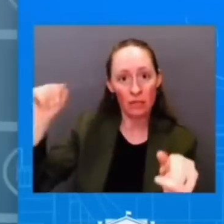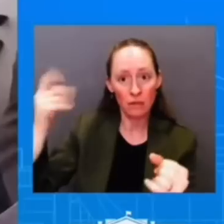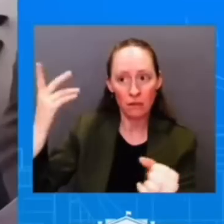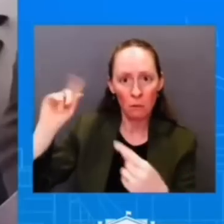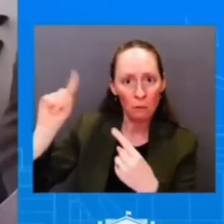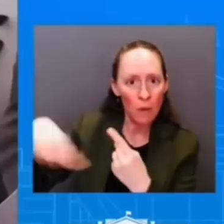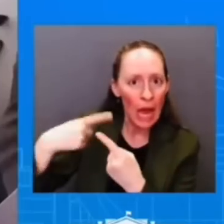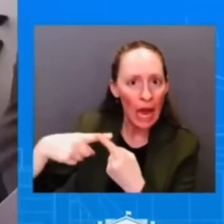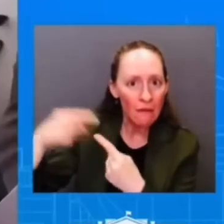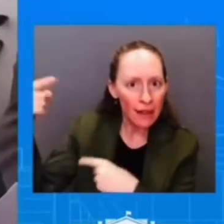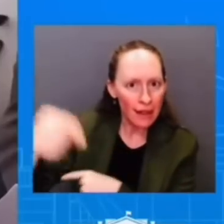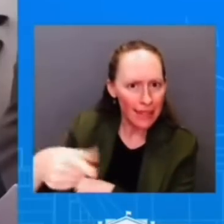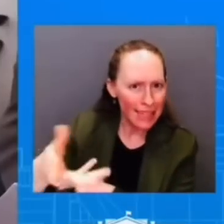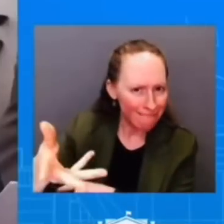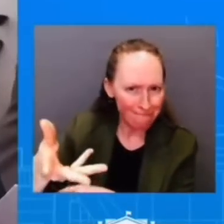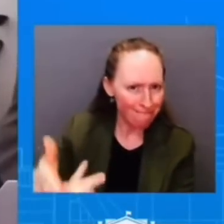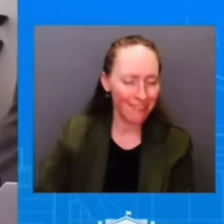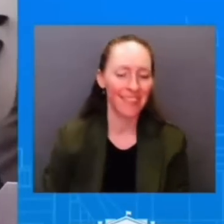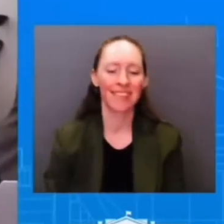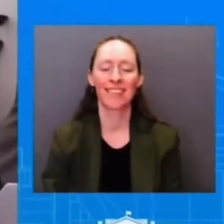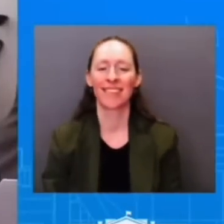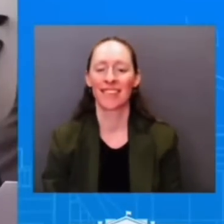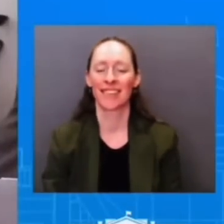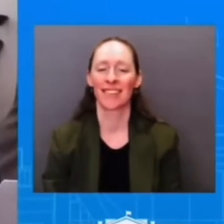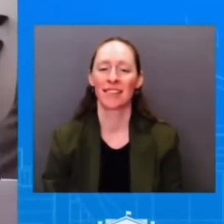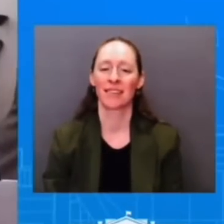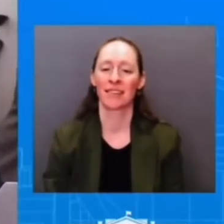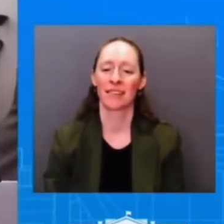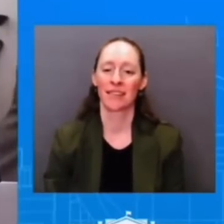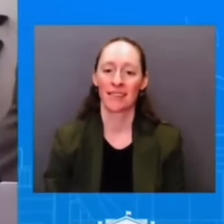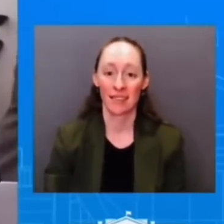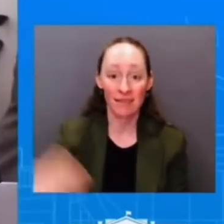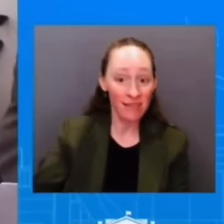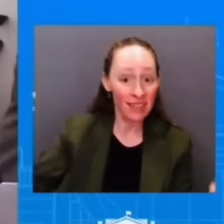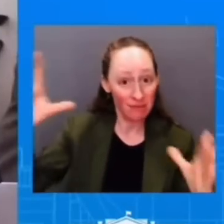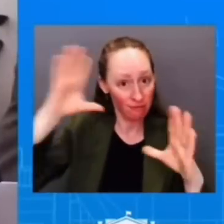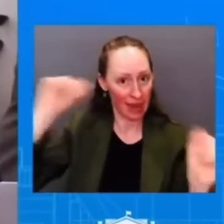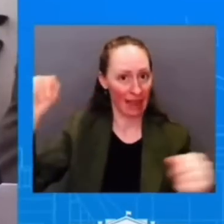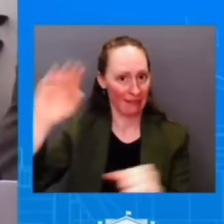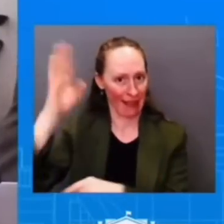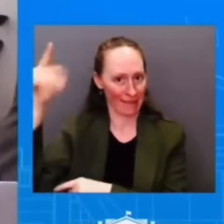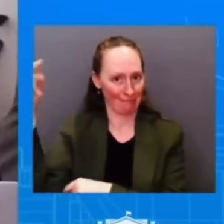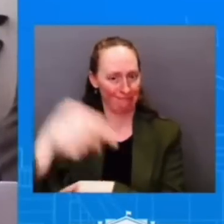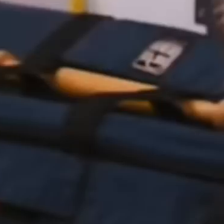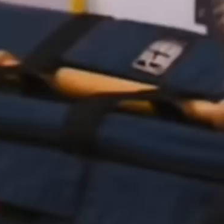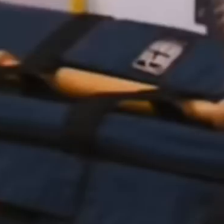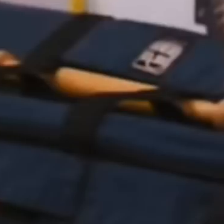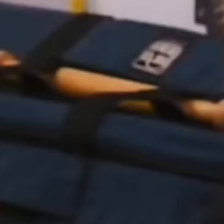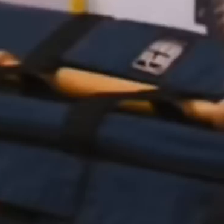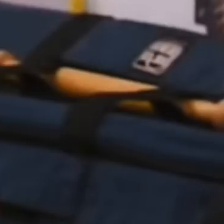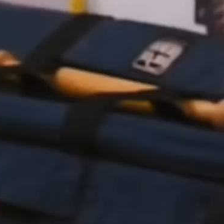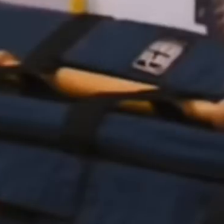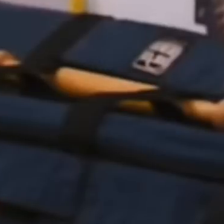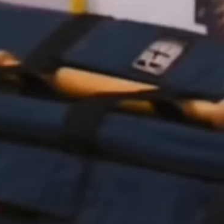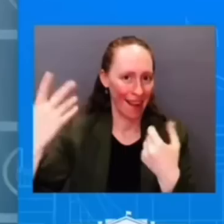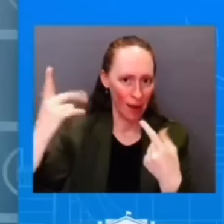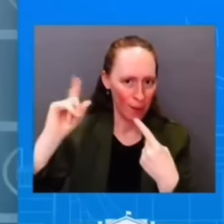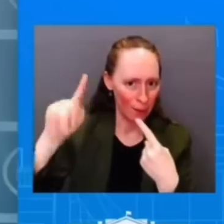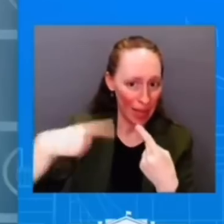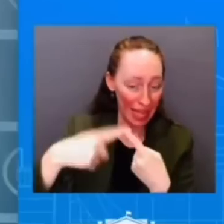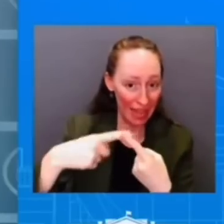Well, we know the president's never been down to the border. The possible next speaker says that he wants him to go with him. So is he going